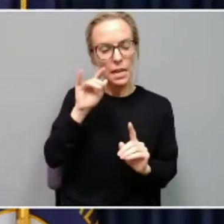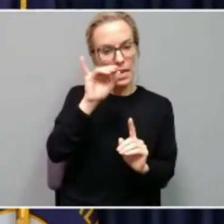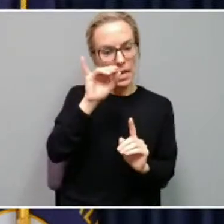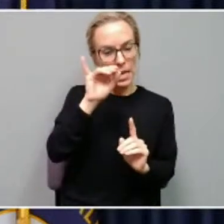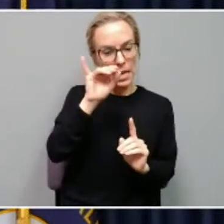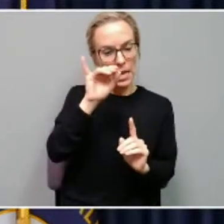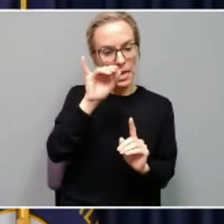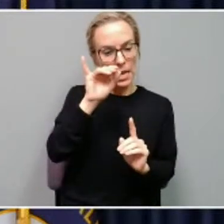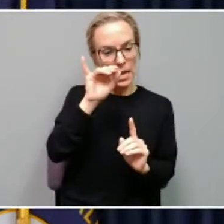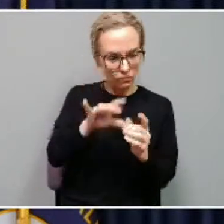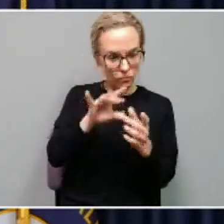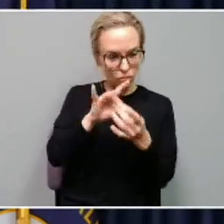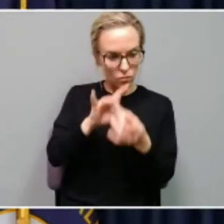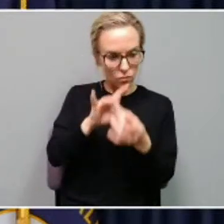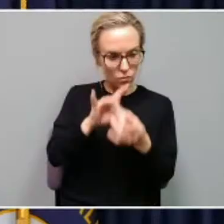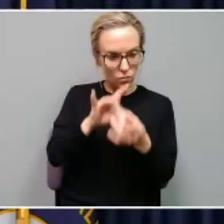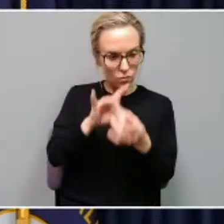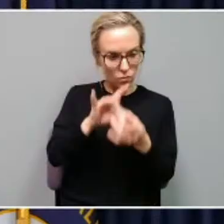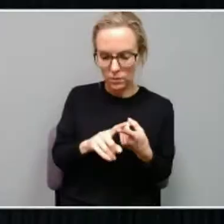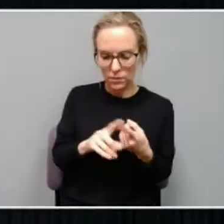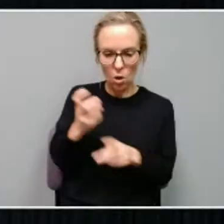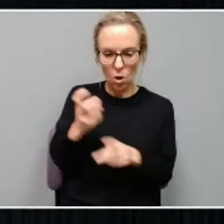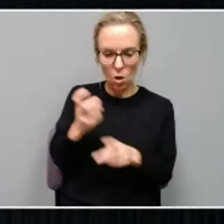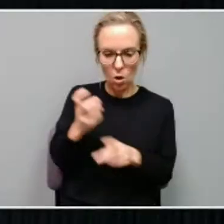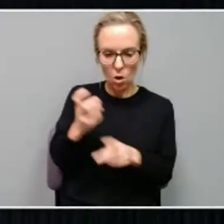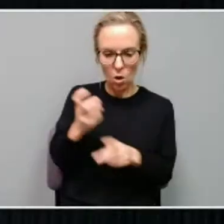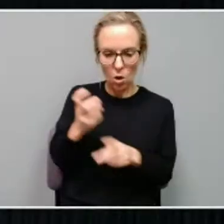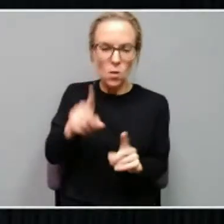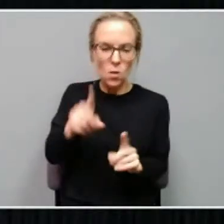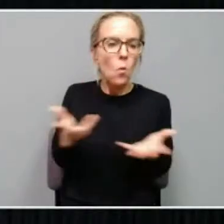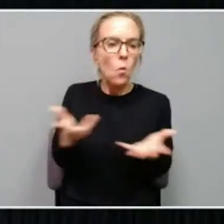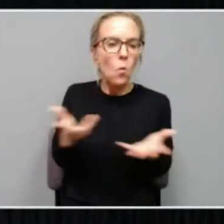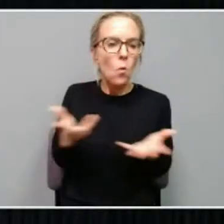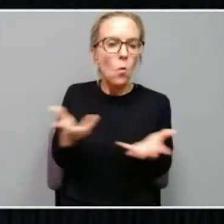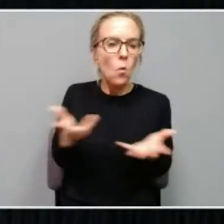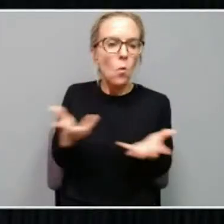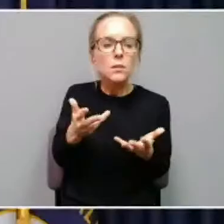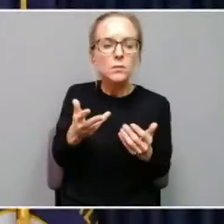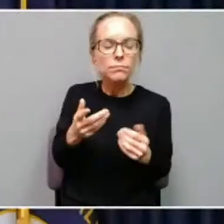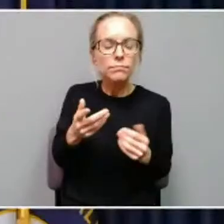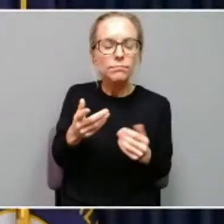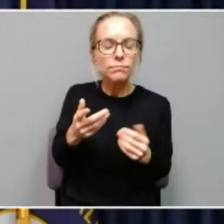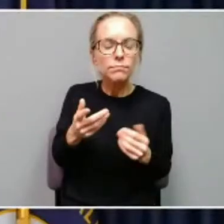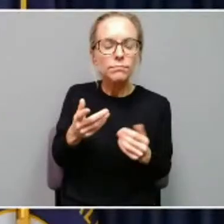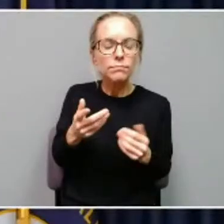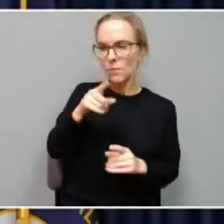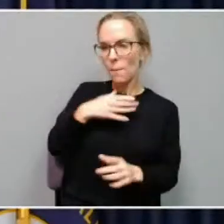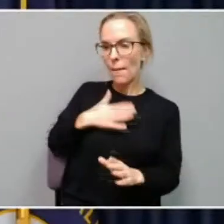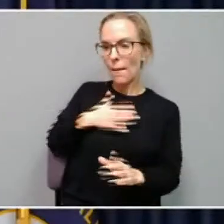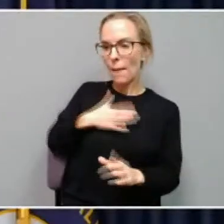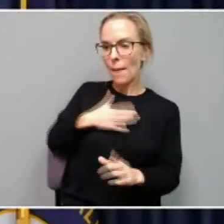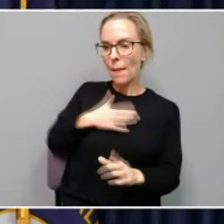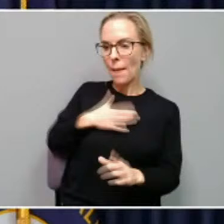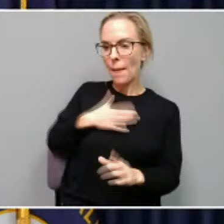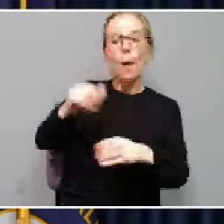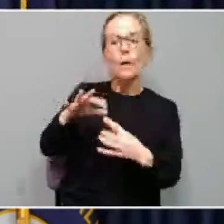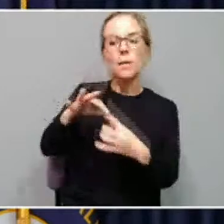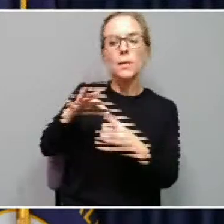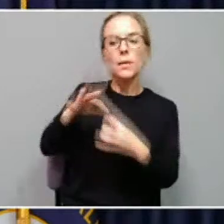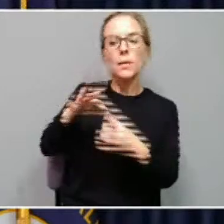this? Is that the case? What all will be on the call? My goal is to call a special session as